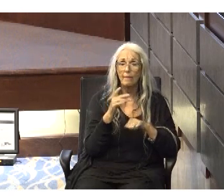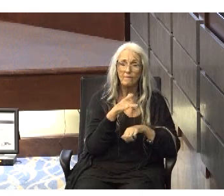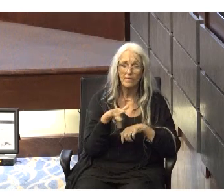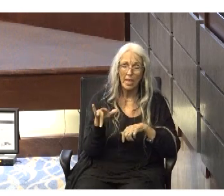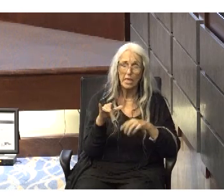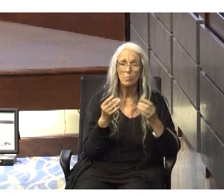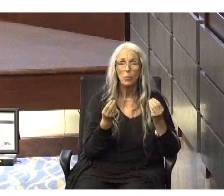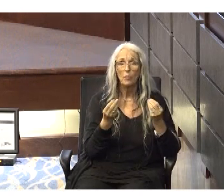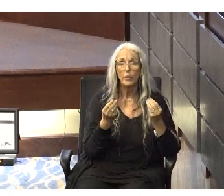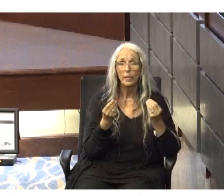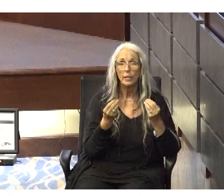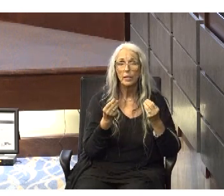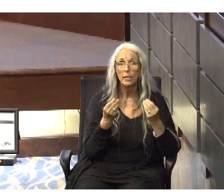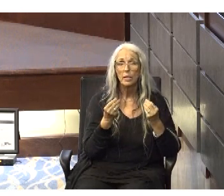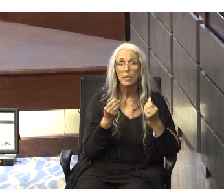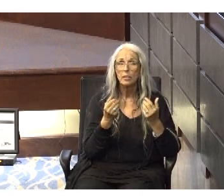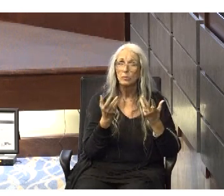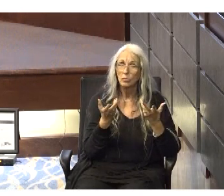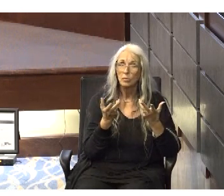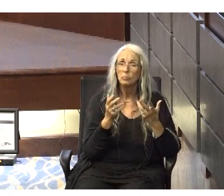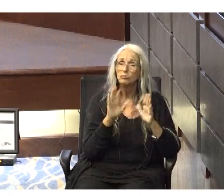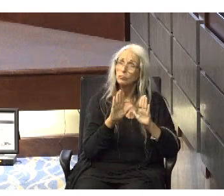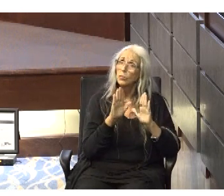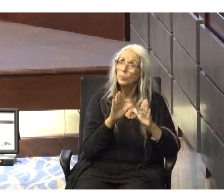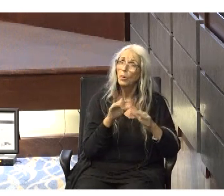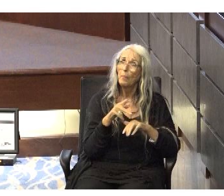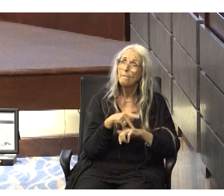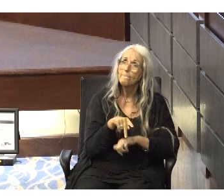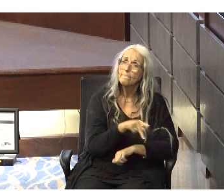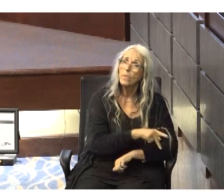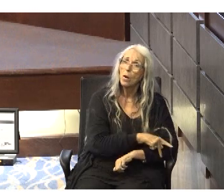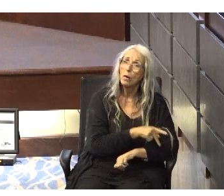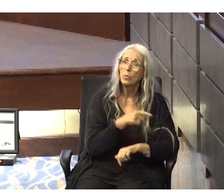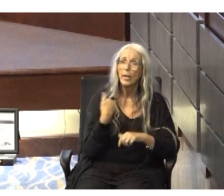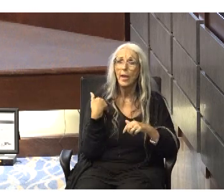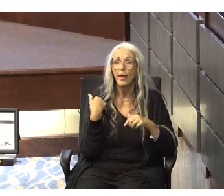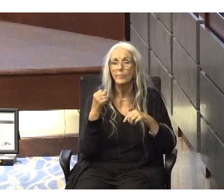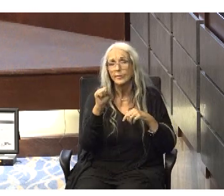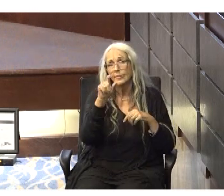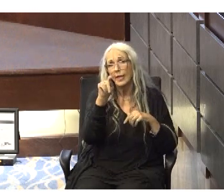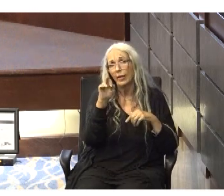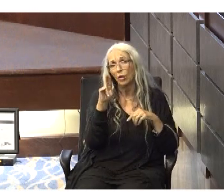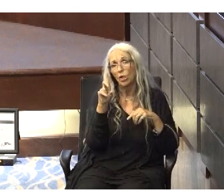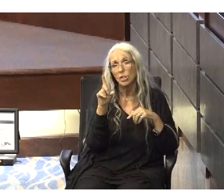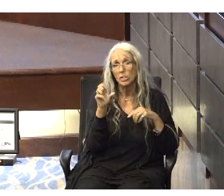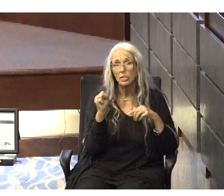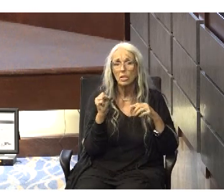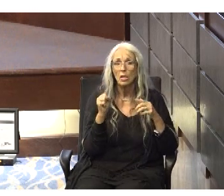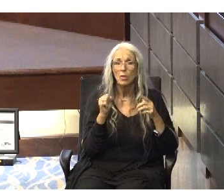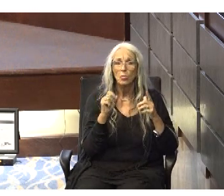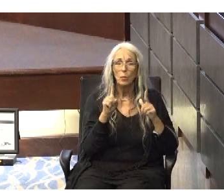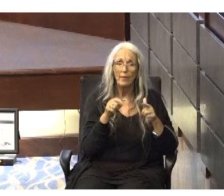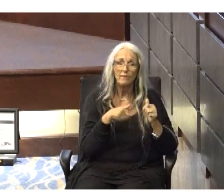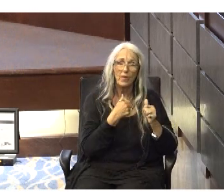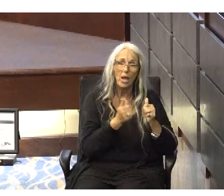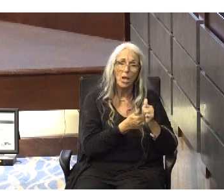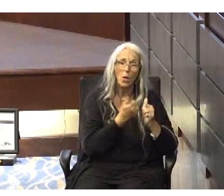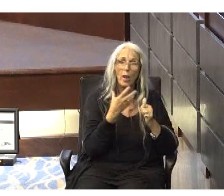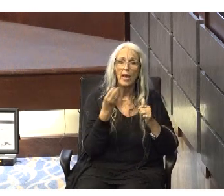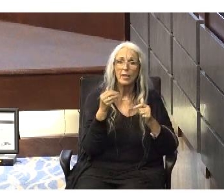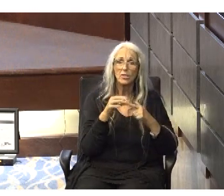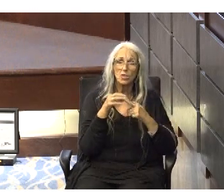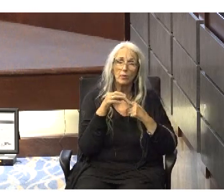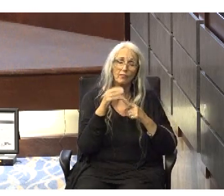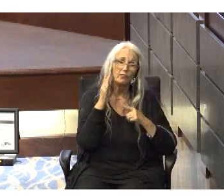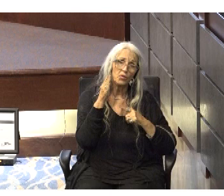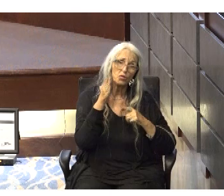property or a corner lot and think, oh, that'd be a great park, we do have as standards that we go by. And there are certain